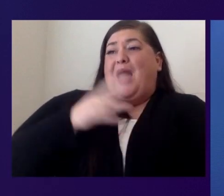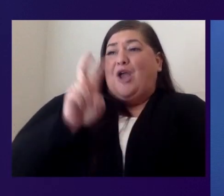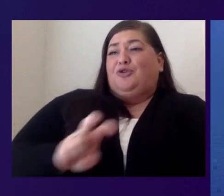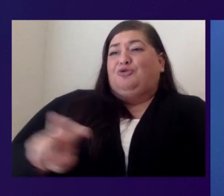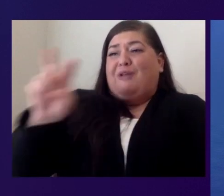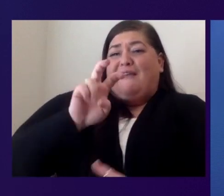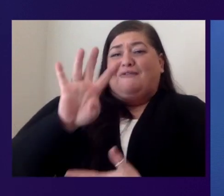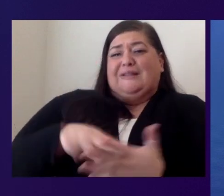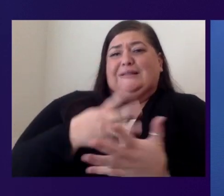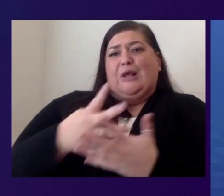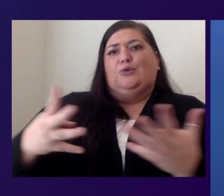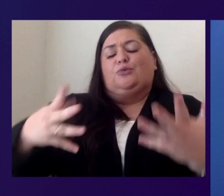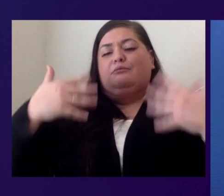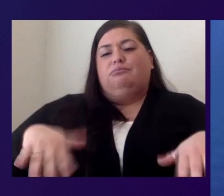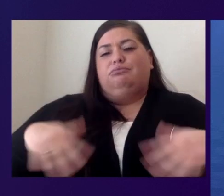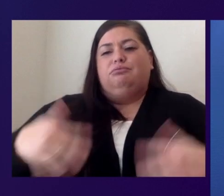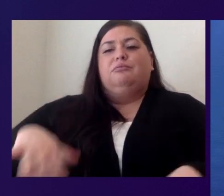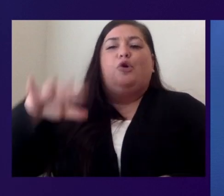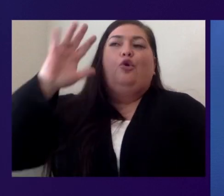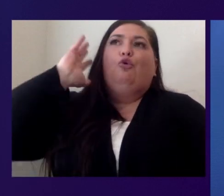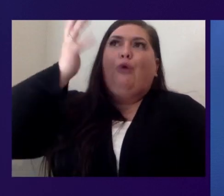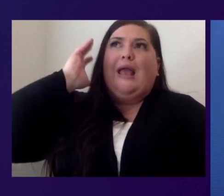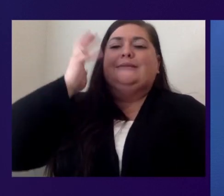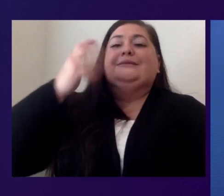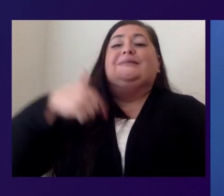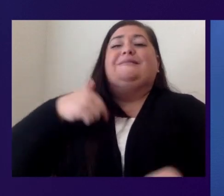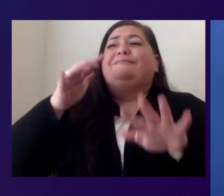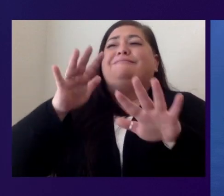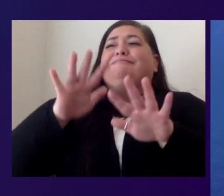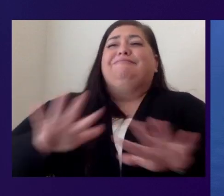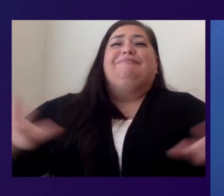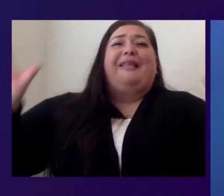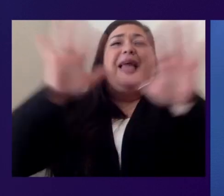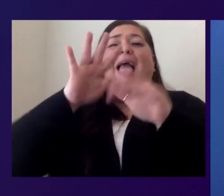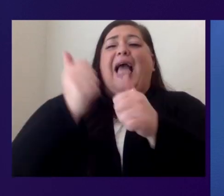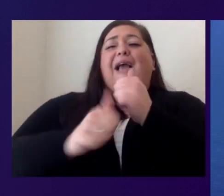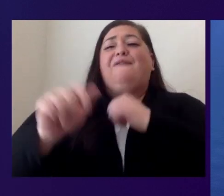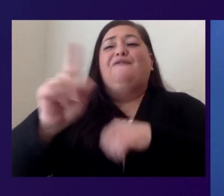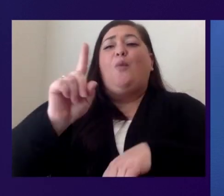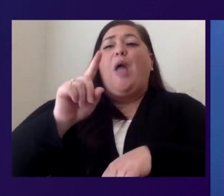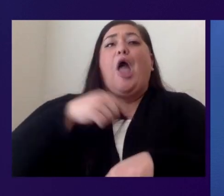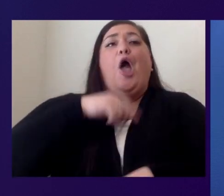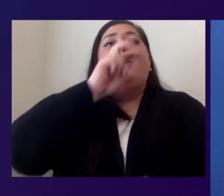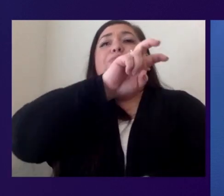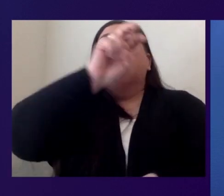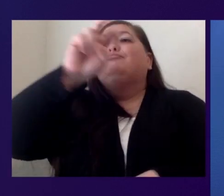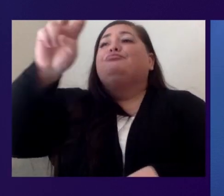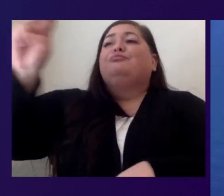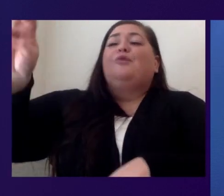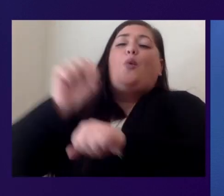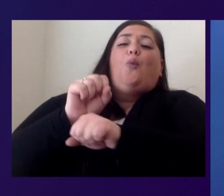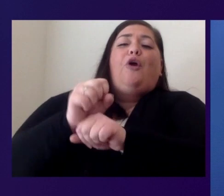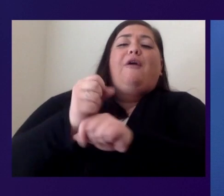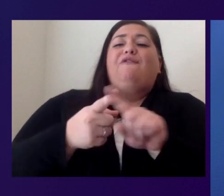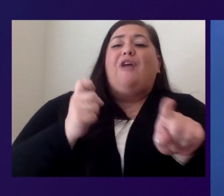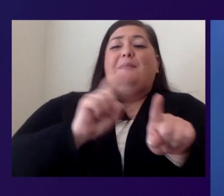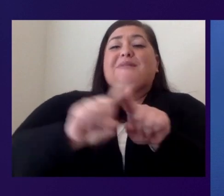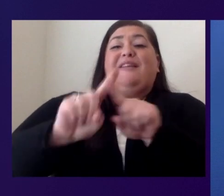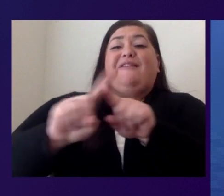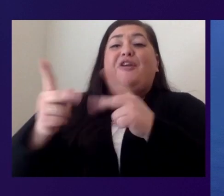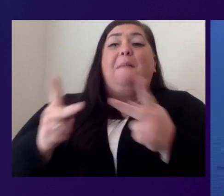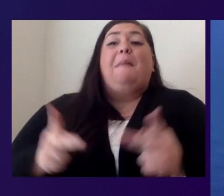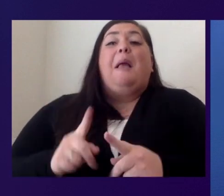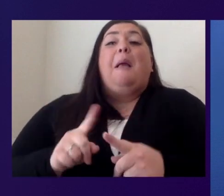all over all the time. So I've been working from different places for years now. I'm mainly working from an airport most of the